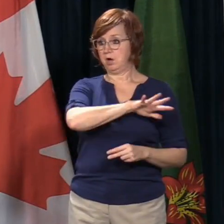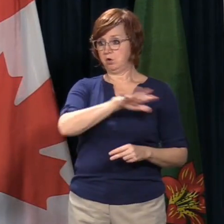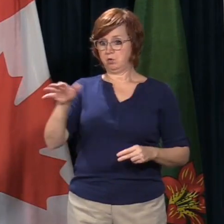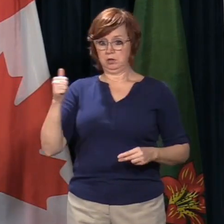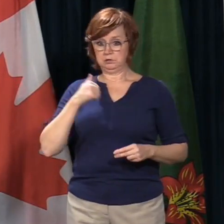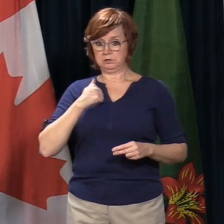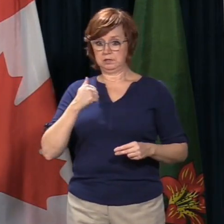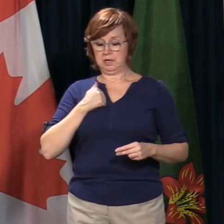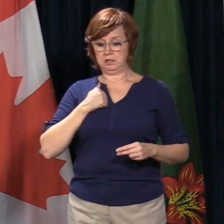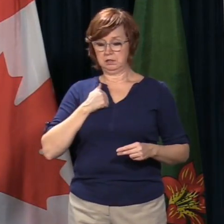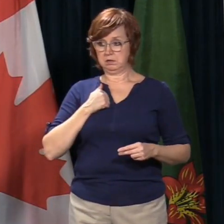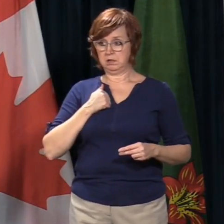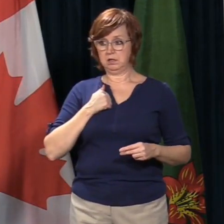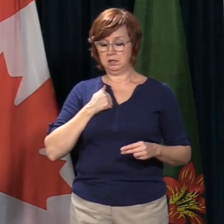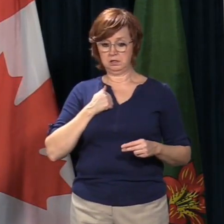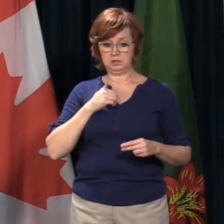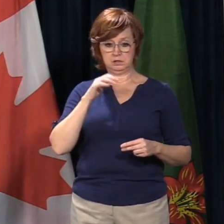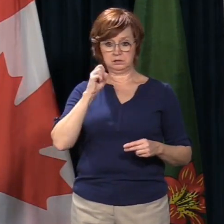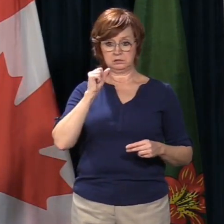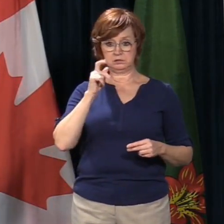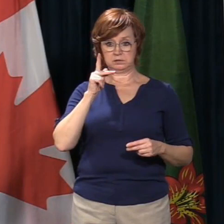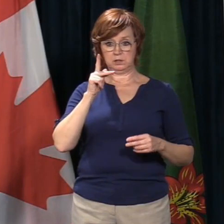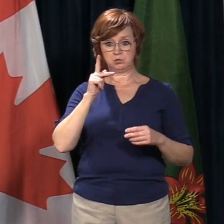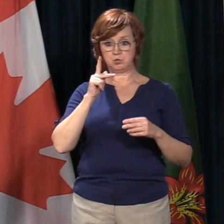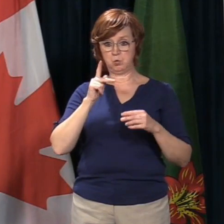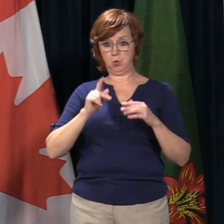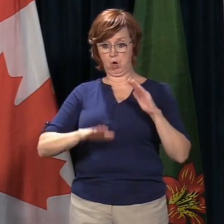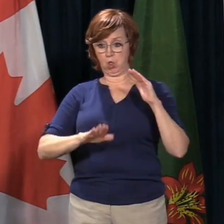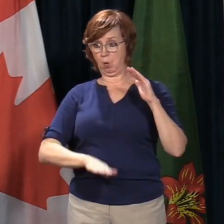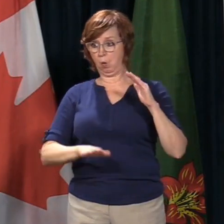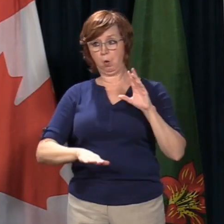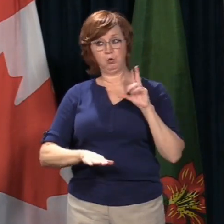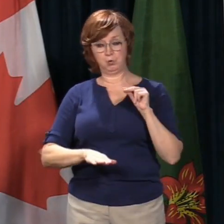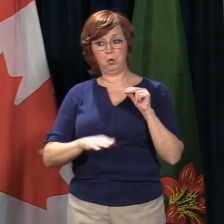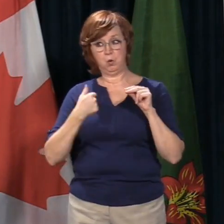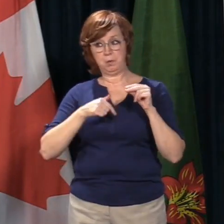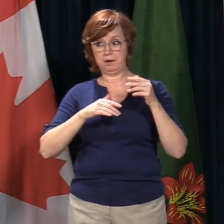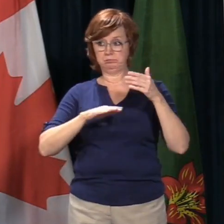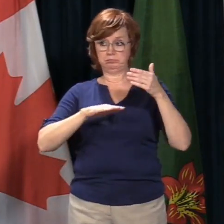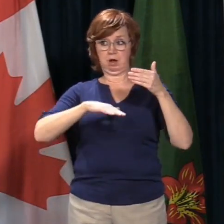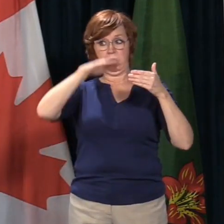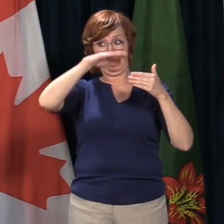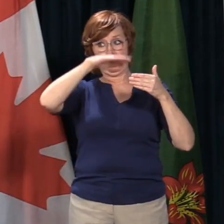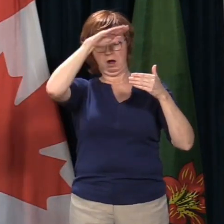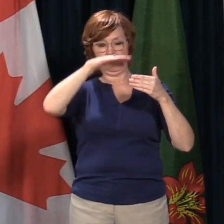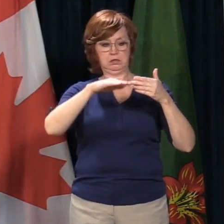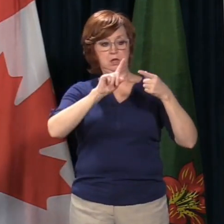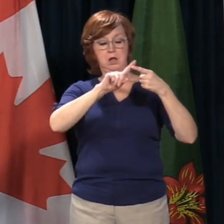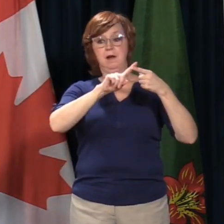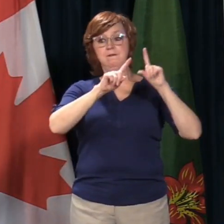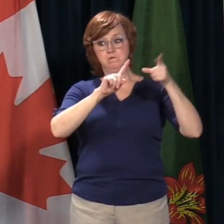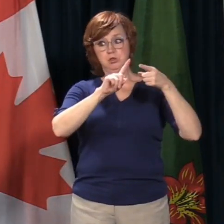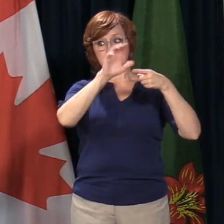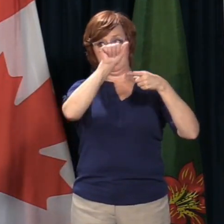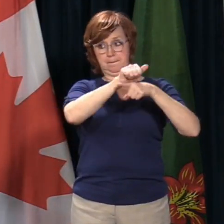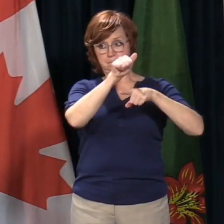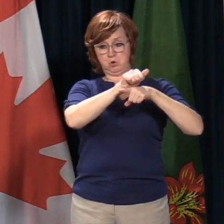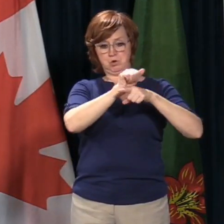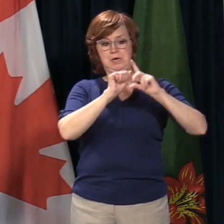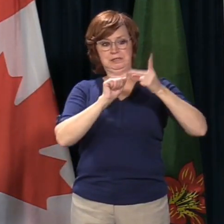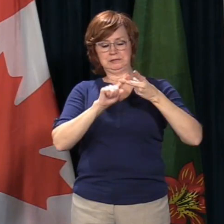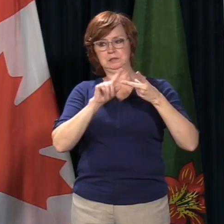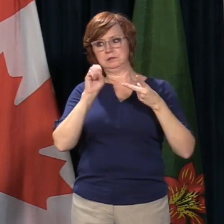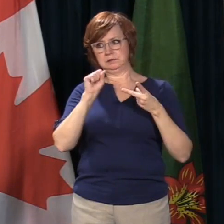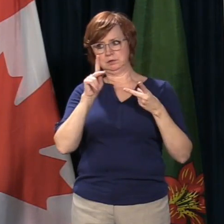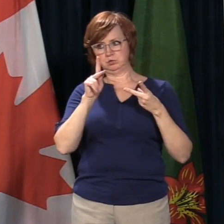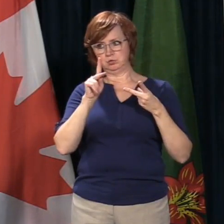Saskatchewan has among the highest testing rates compared to other provinces, second only to Alberta. So we are testing at very high